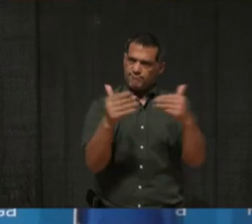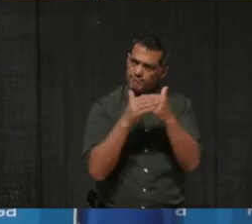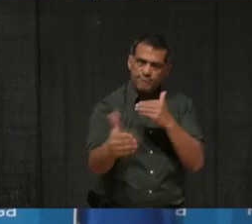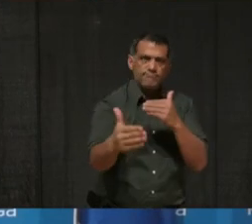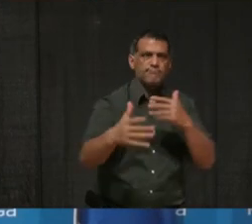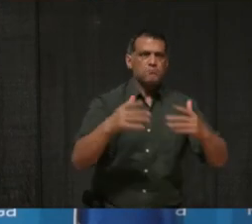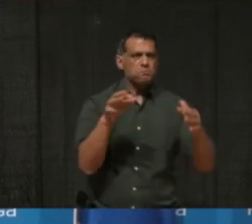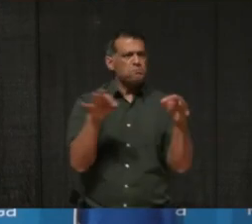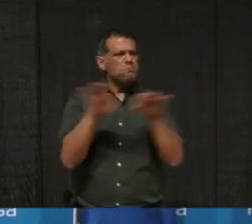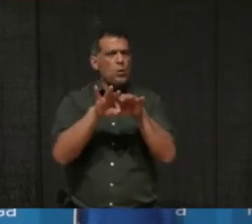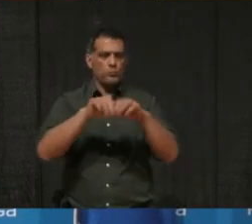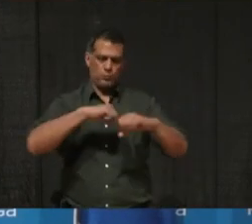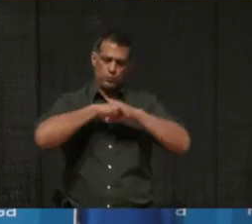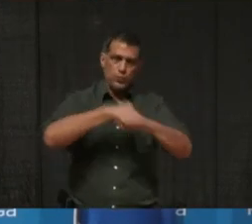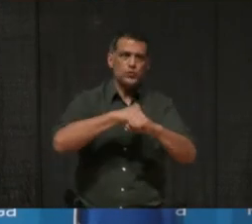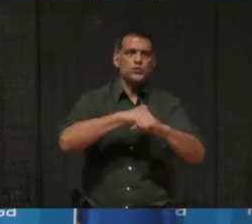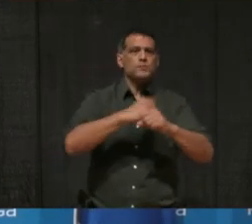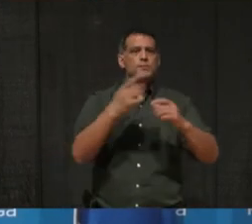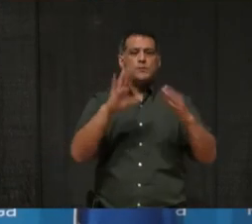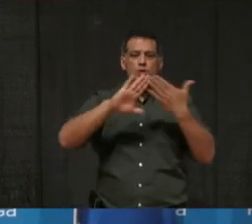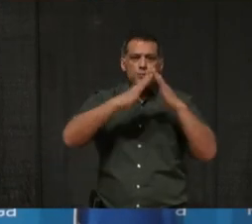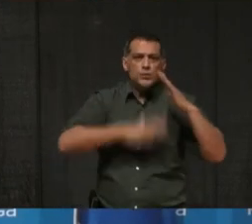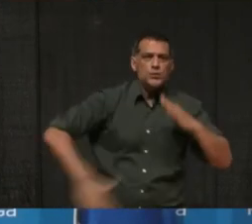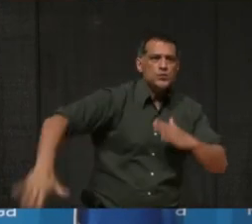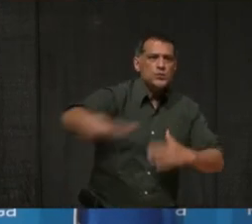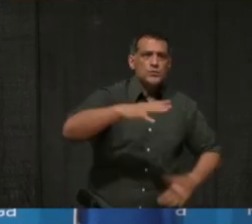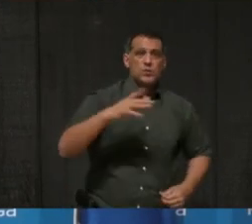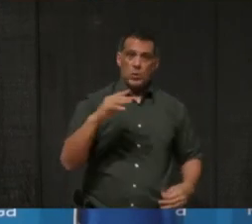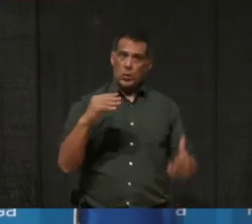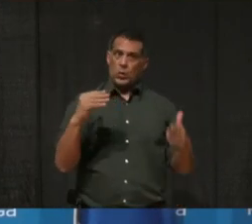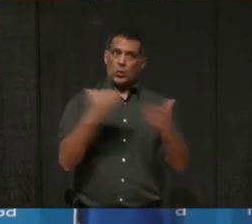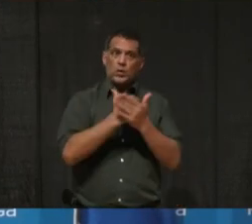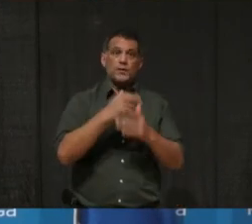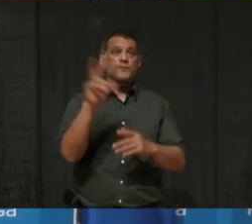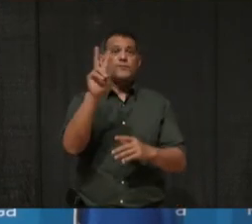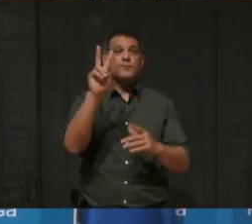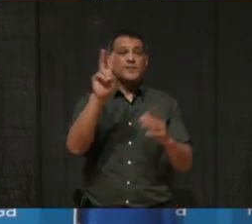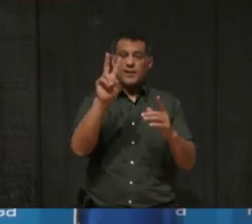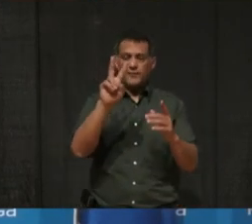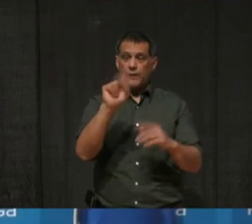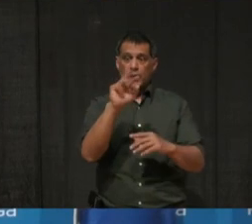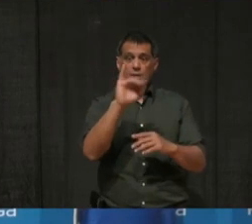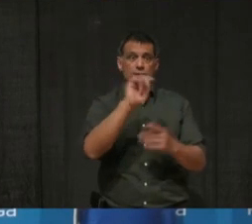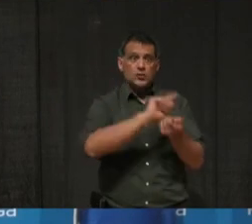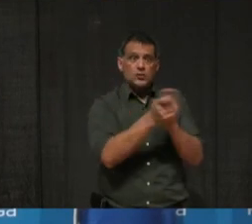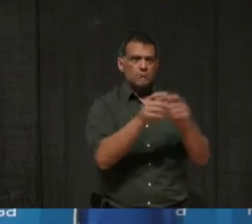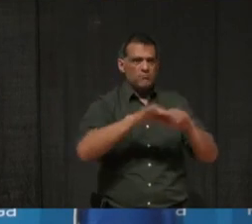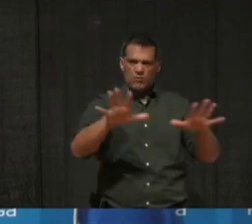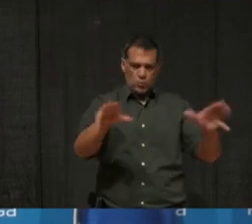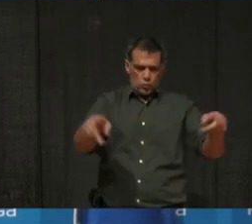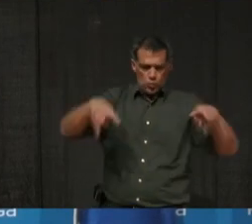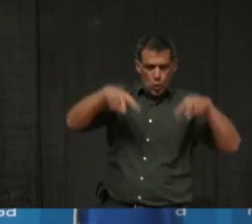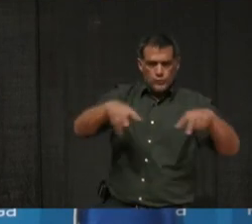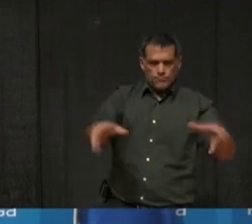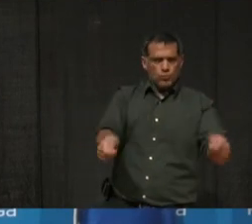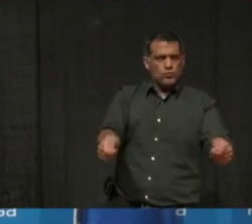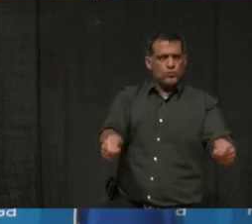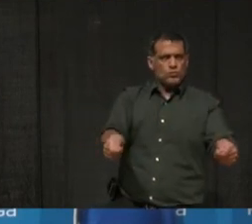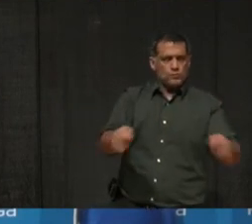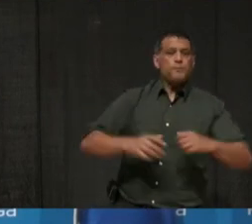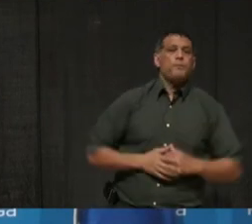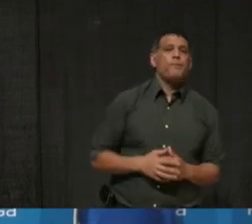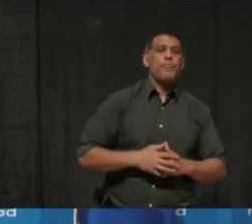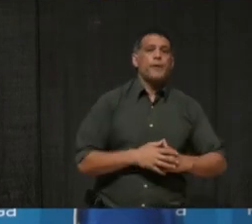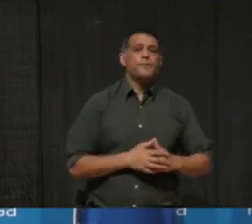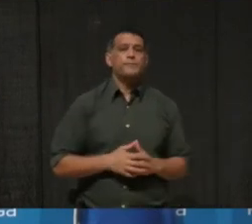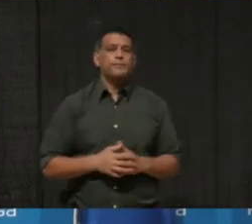protection as we deal with the threat of new variants from outside the country. As much as we need to stay